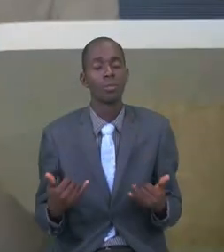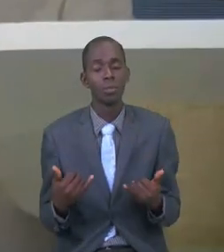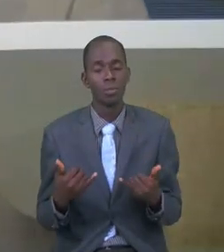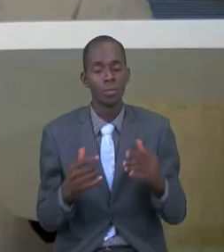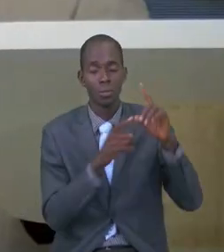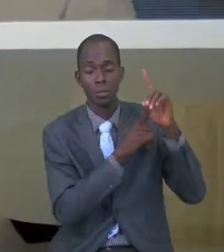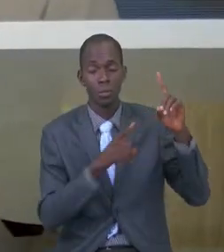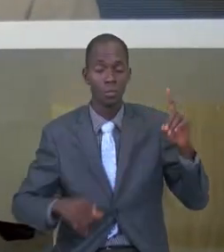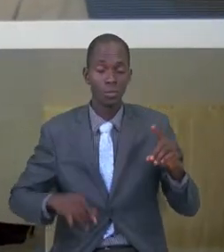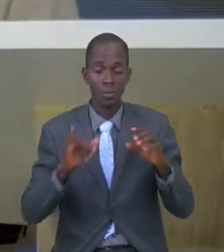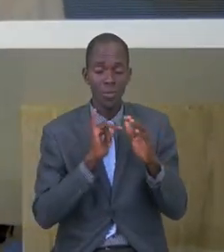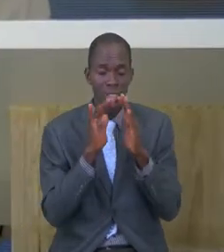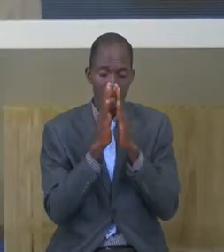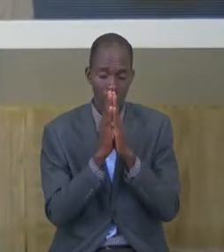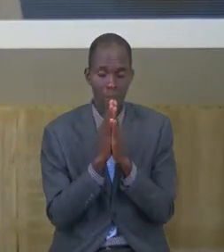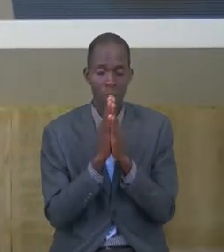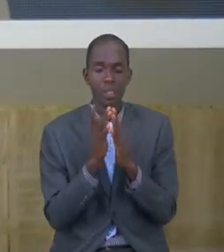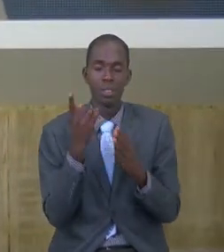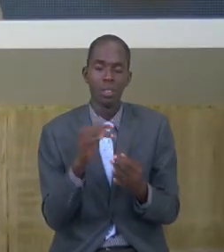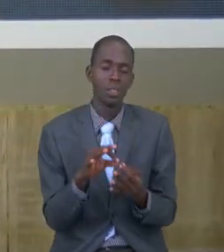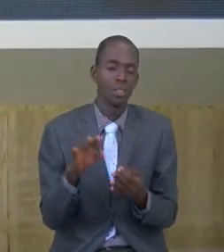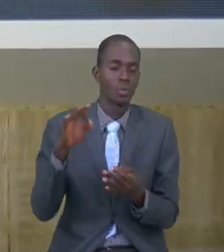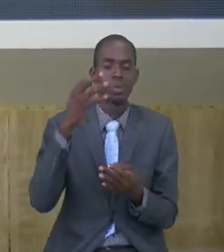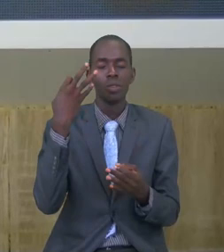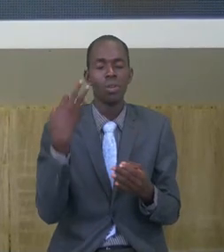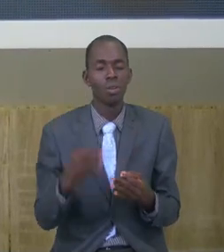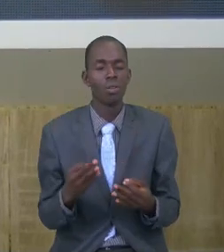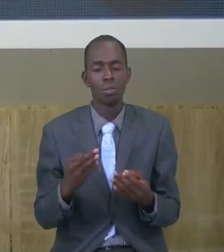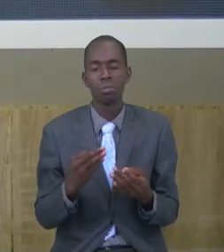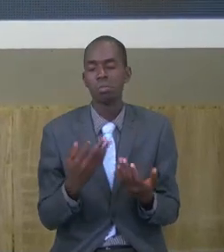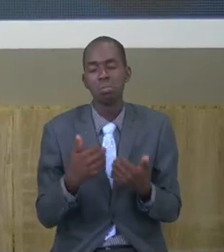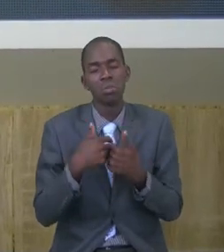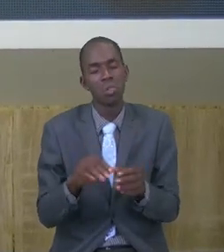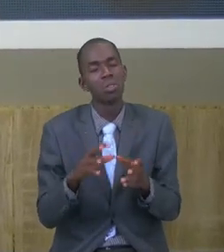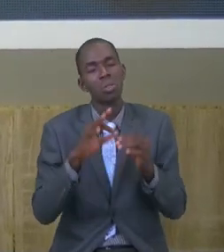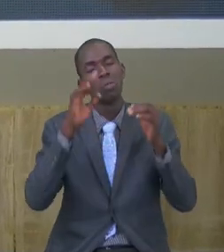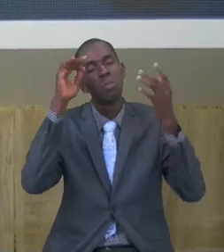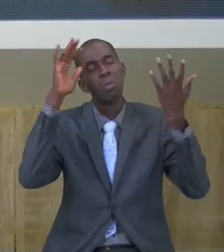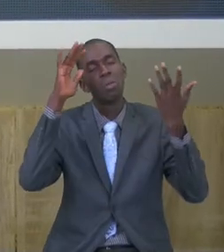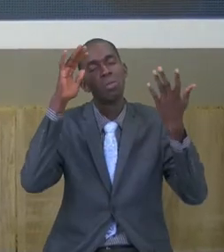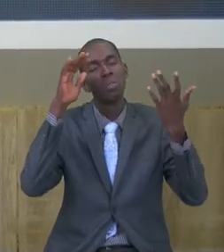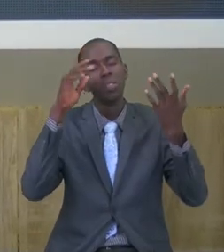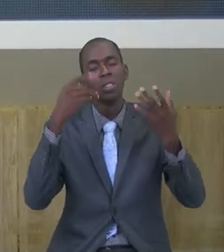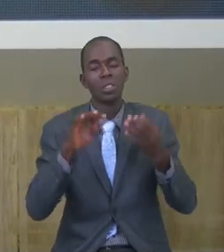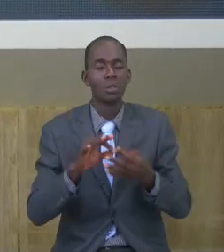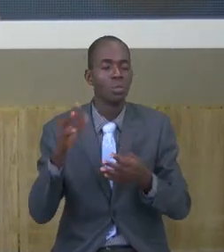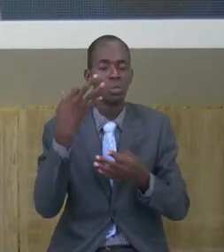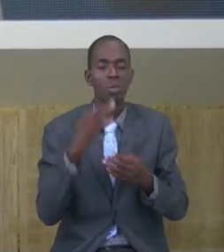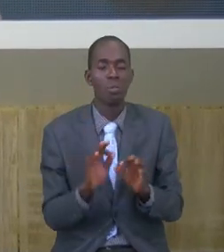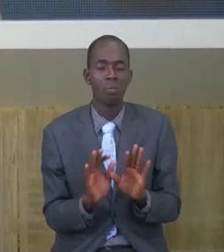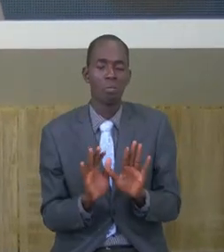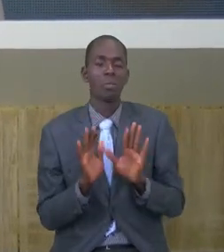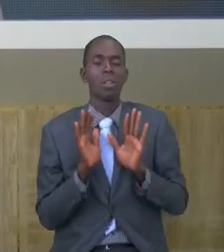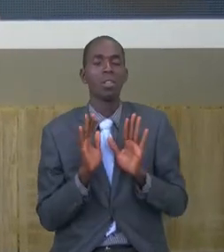Lord, I pray, the spirit of despondency, of fear,